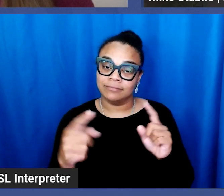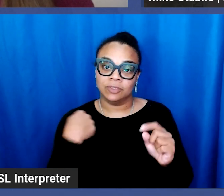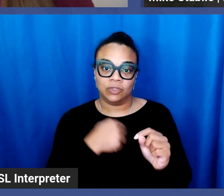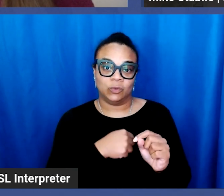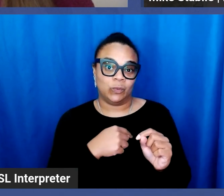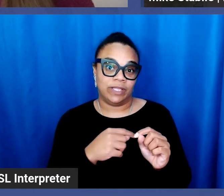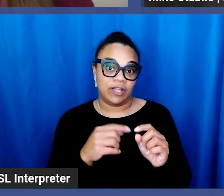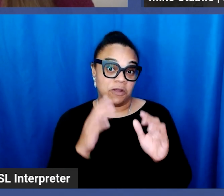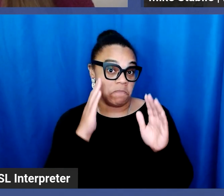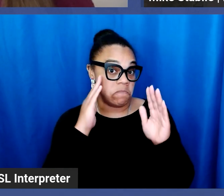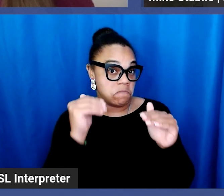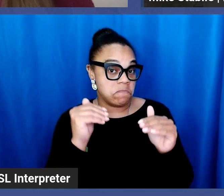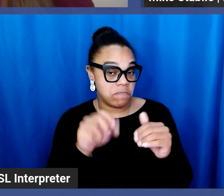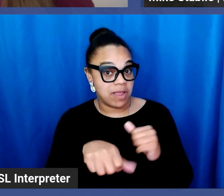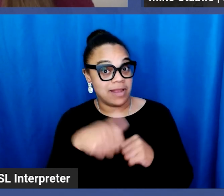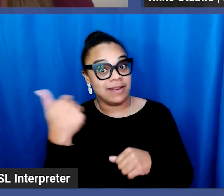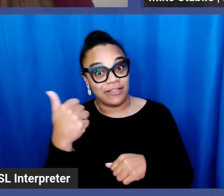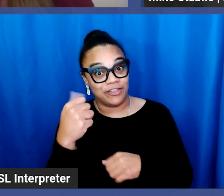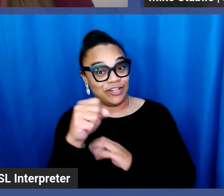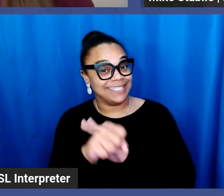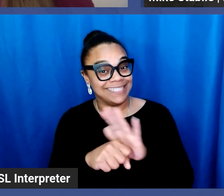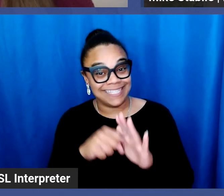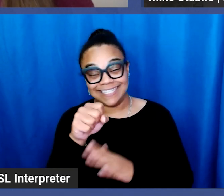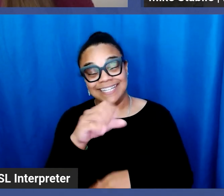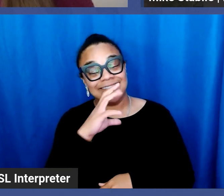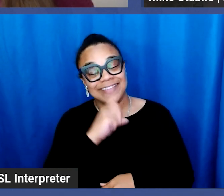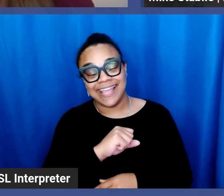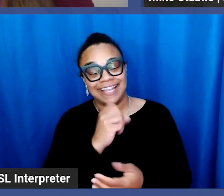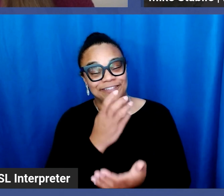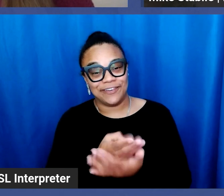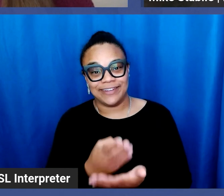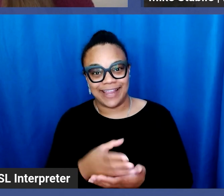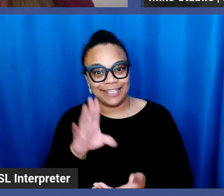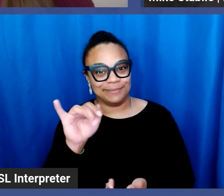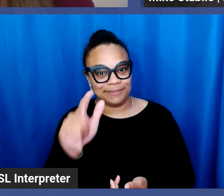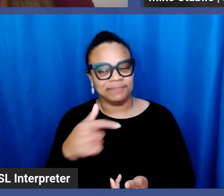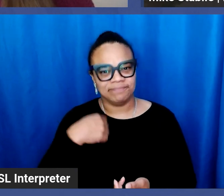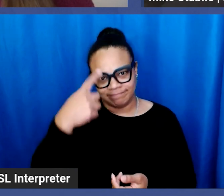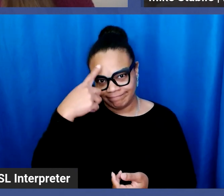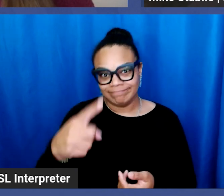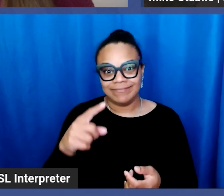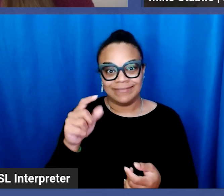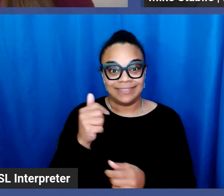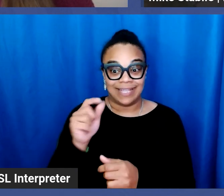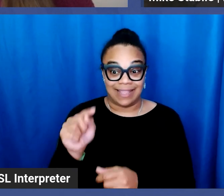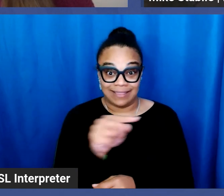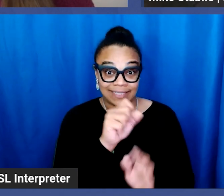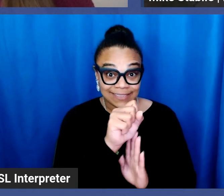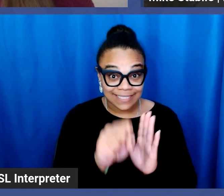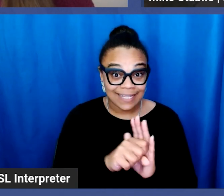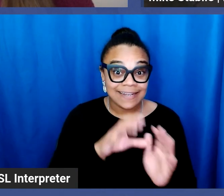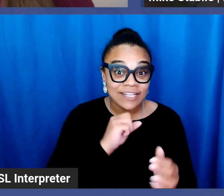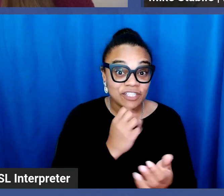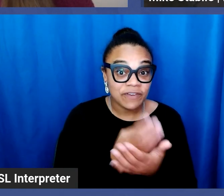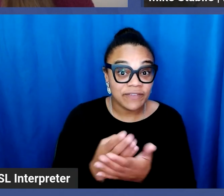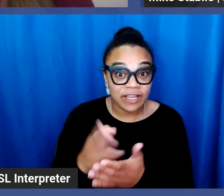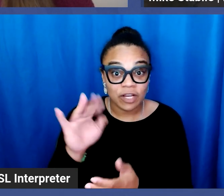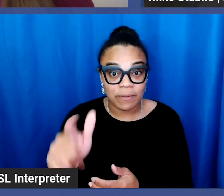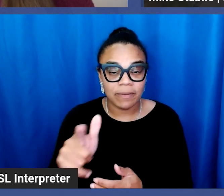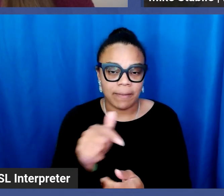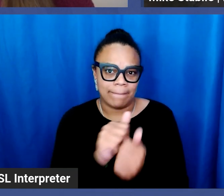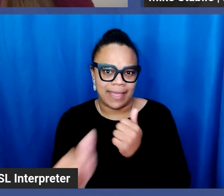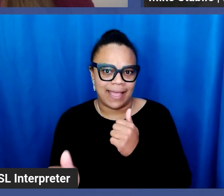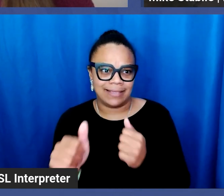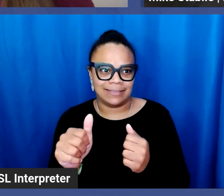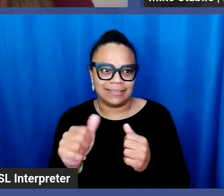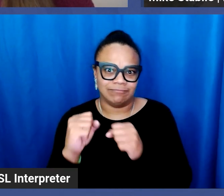at another season of age verification bills. I think that the age verification bills in the states primarily were passed in deep